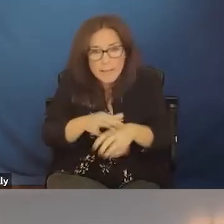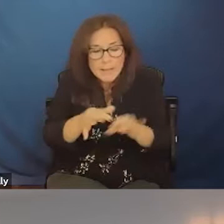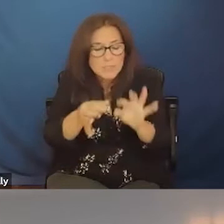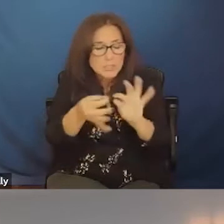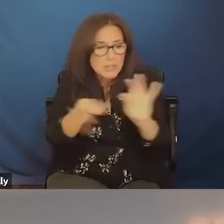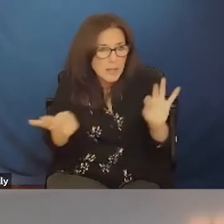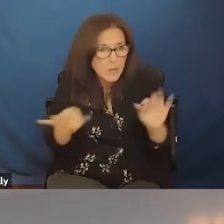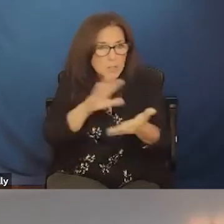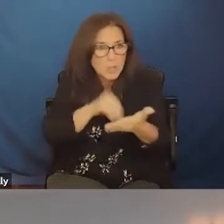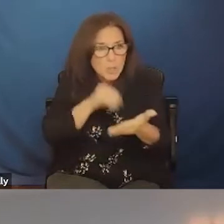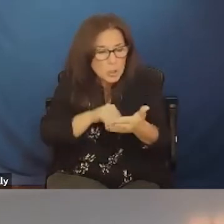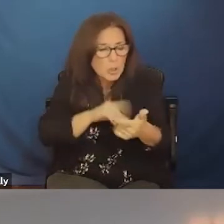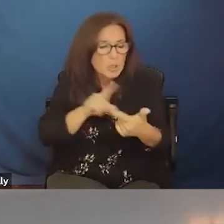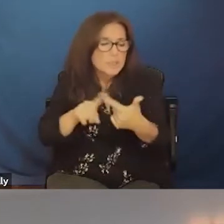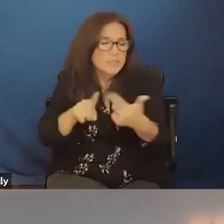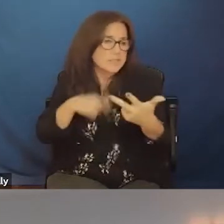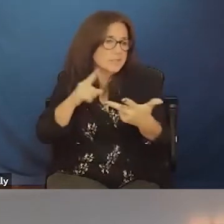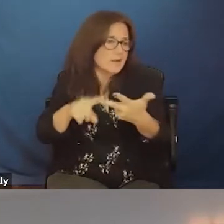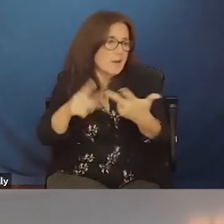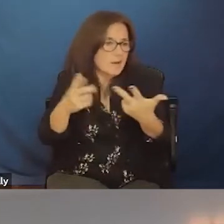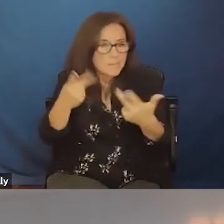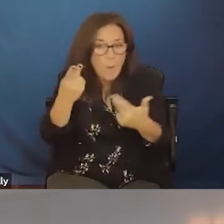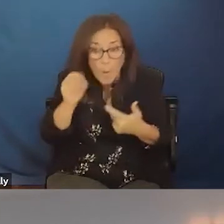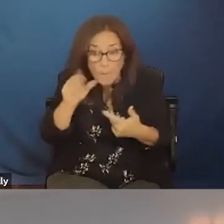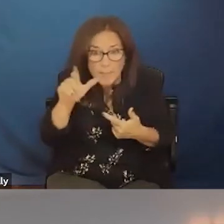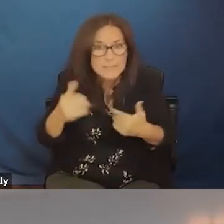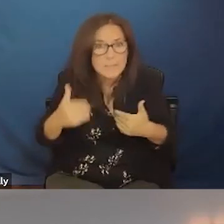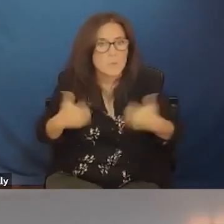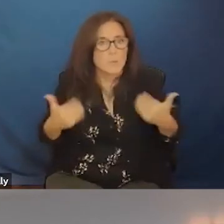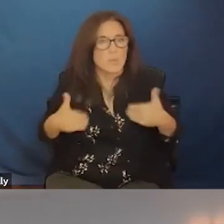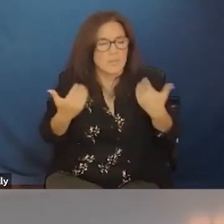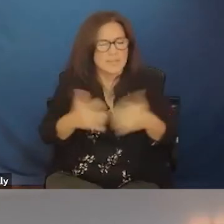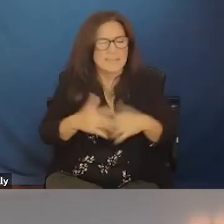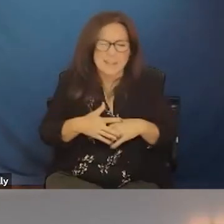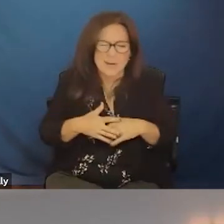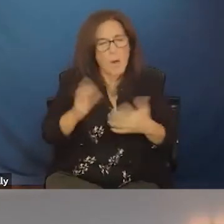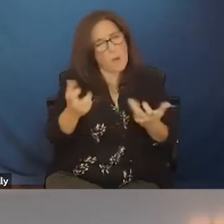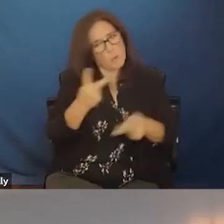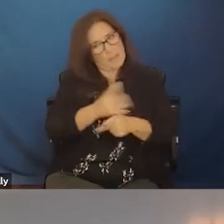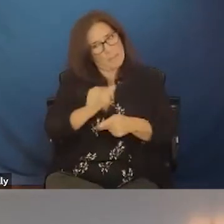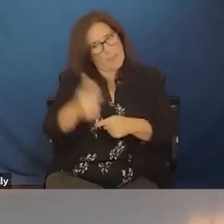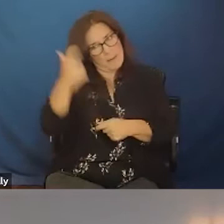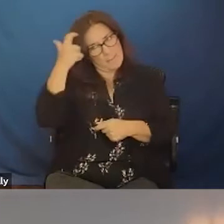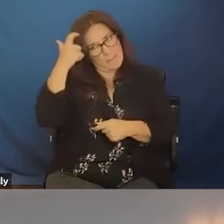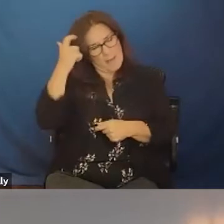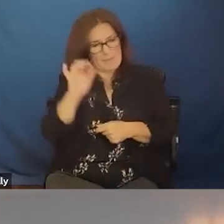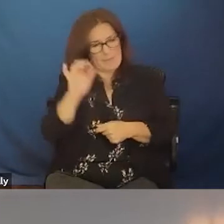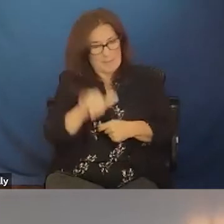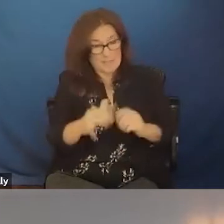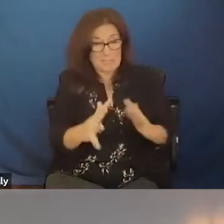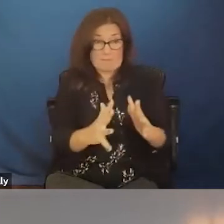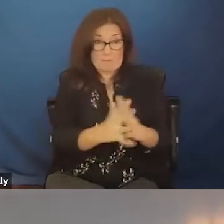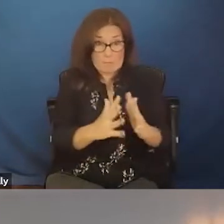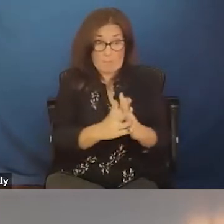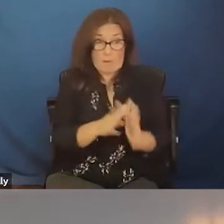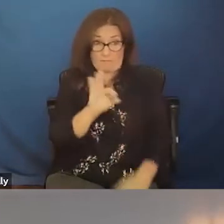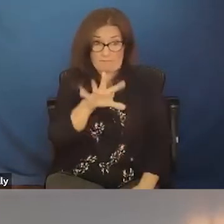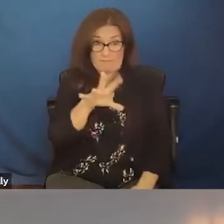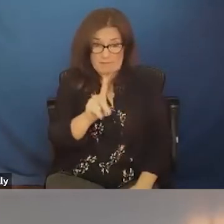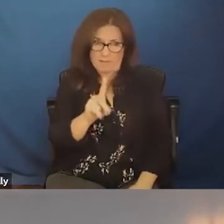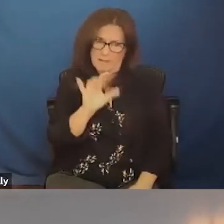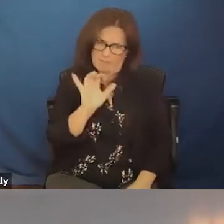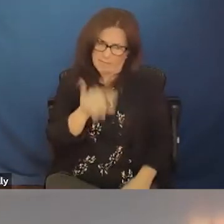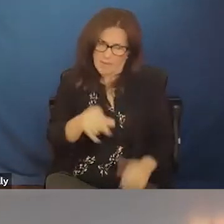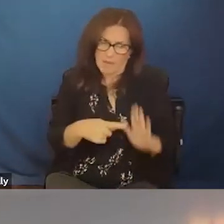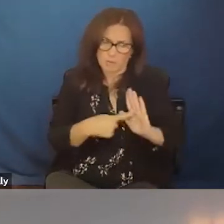really kind of symbolic of a ginormous expense, as well as the armory. So thank you. I realize,